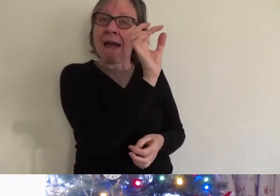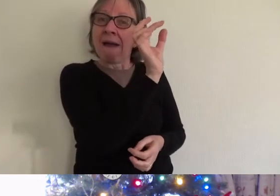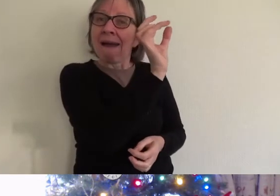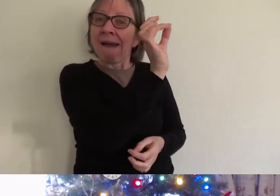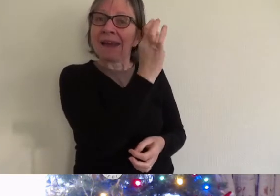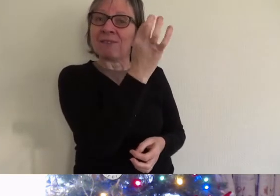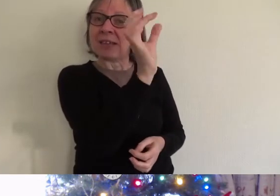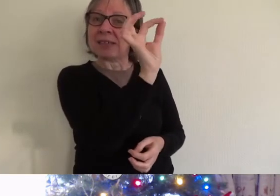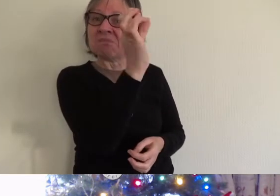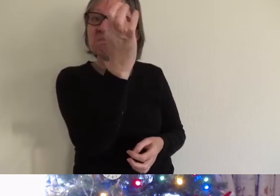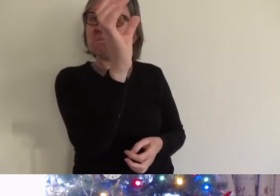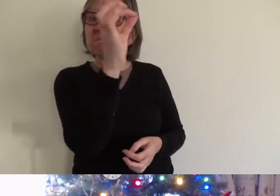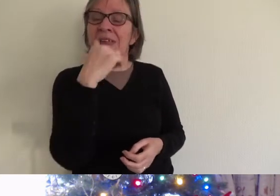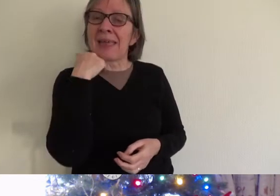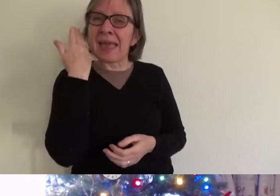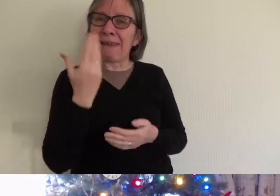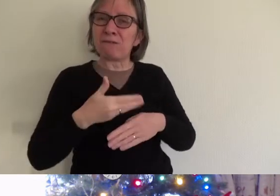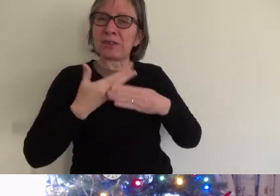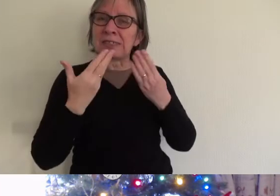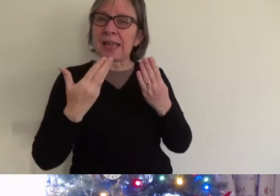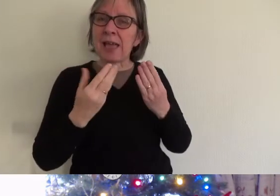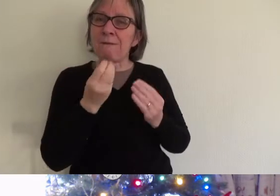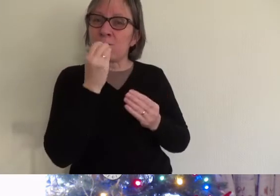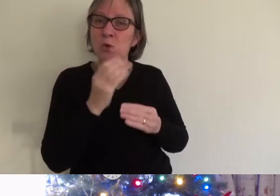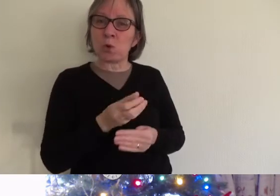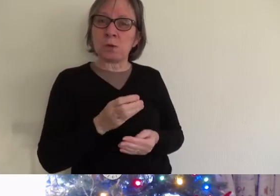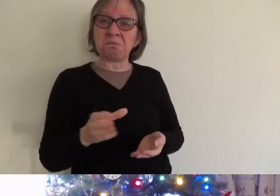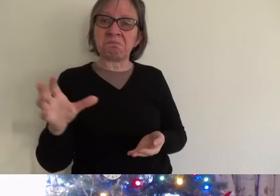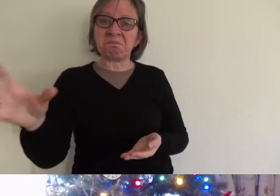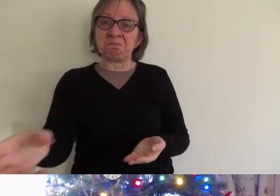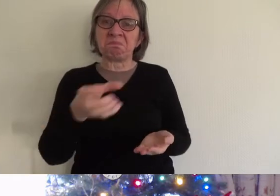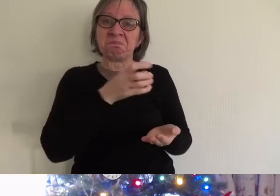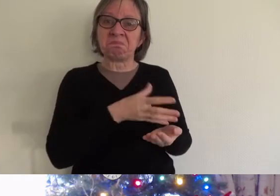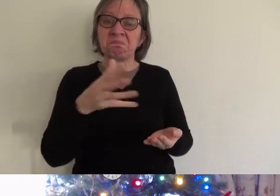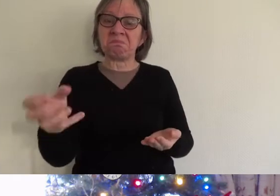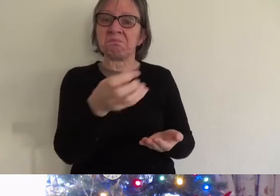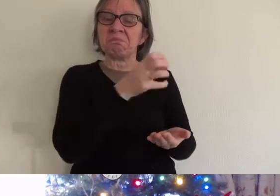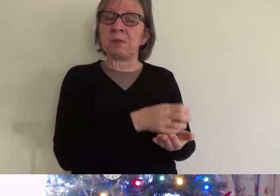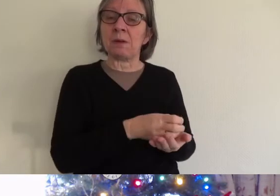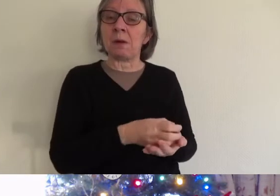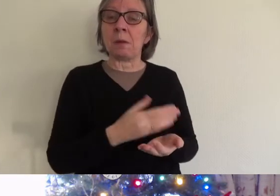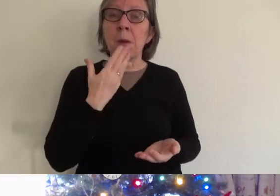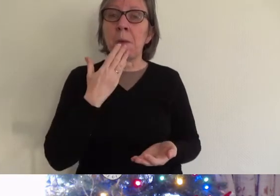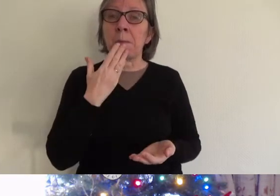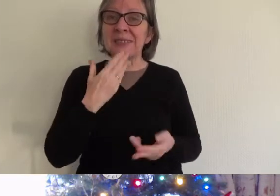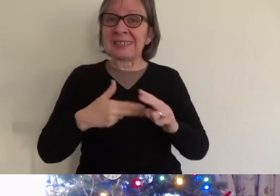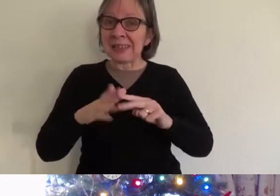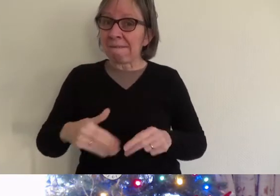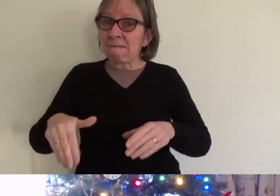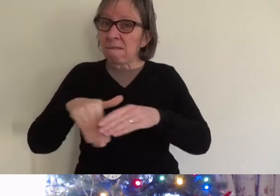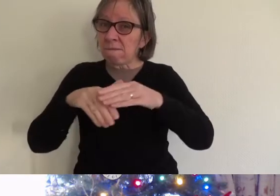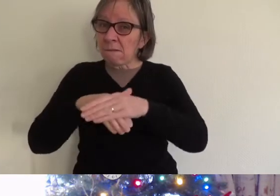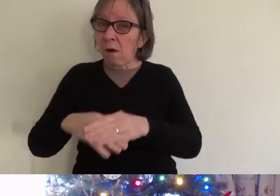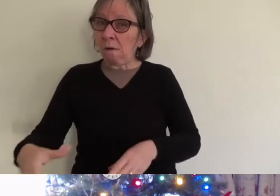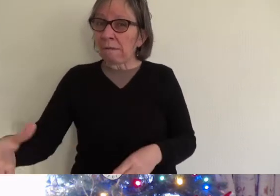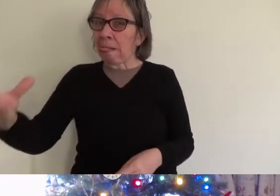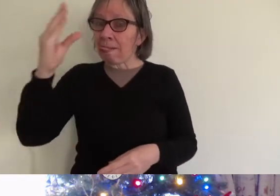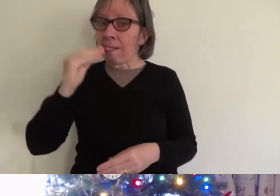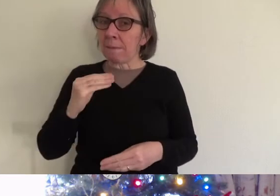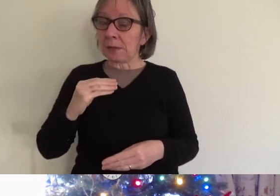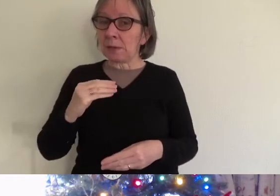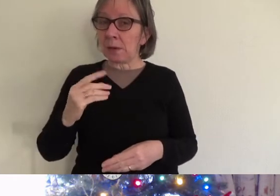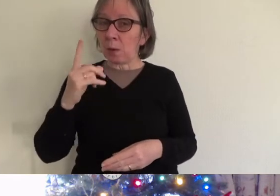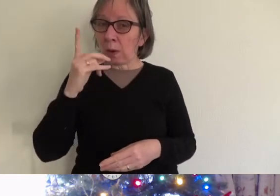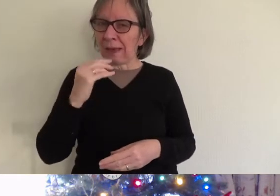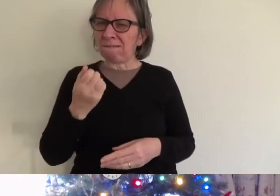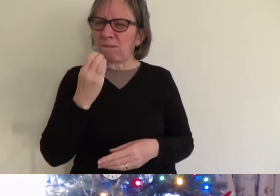to go across to Birmingham City Mission, then let me know. And sometime during this coming week, I'm going to try and collect them all in and